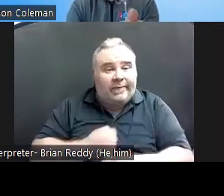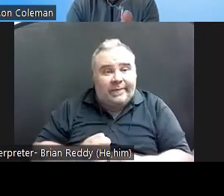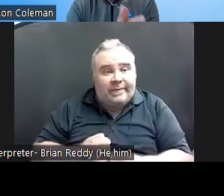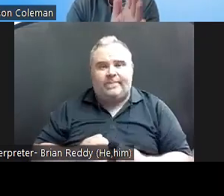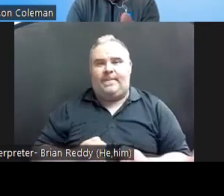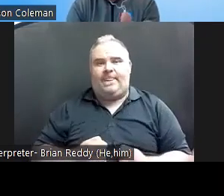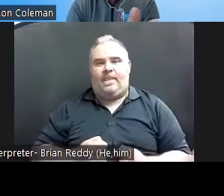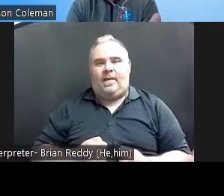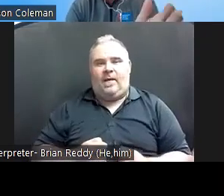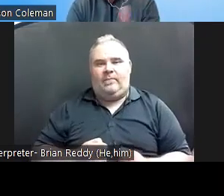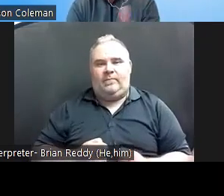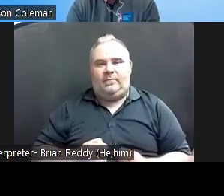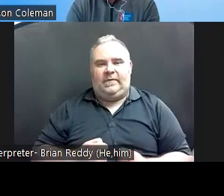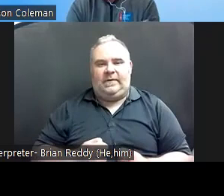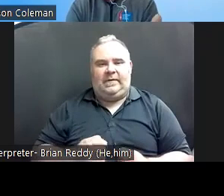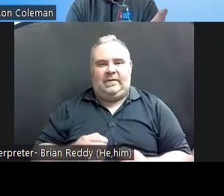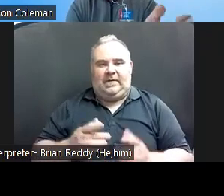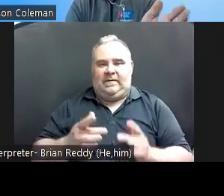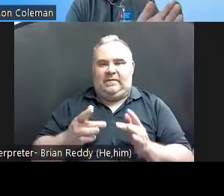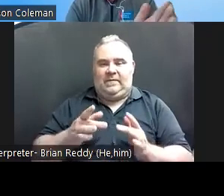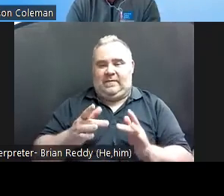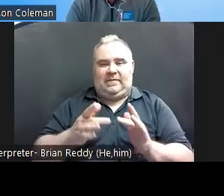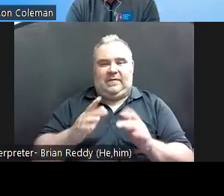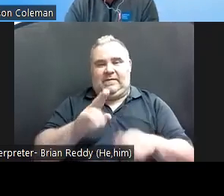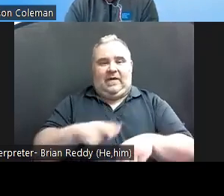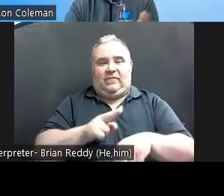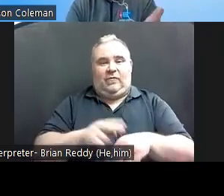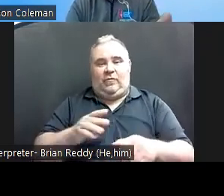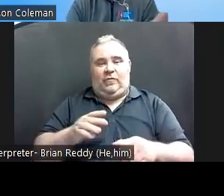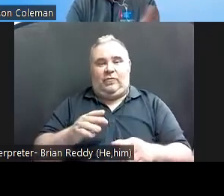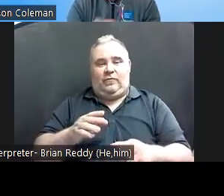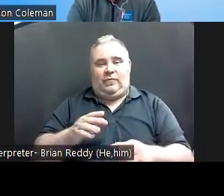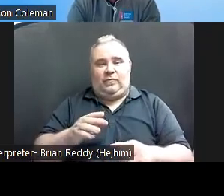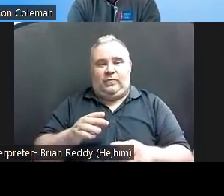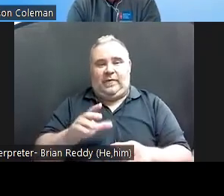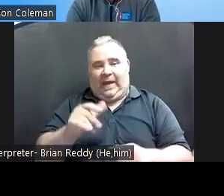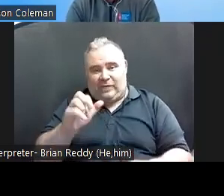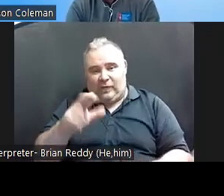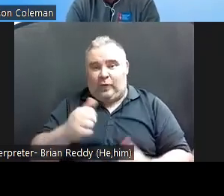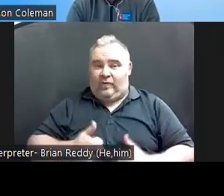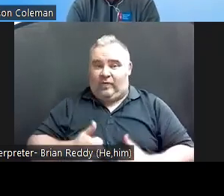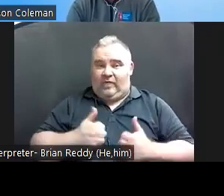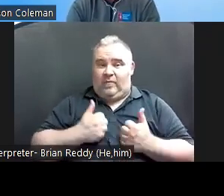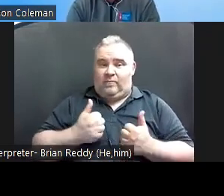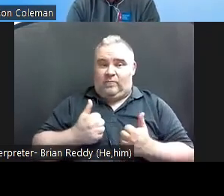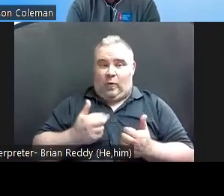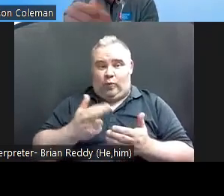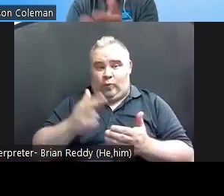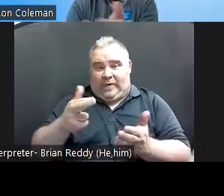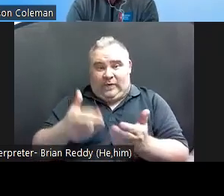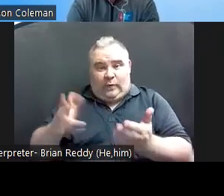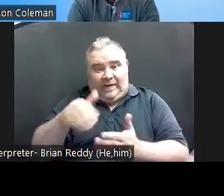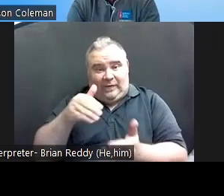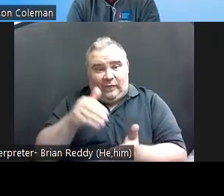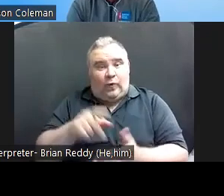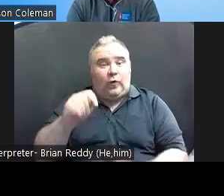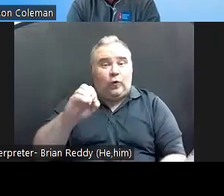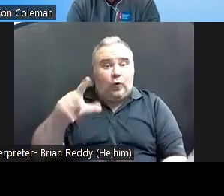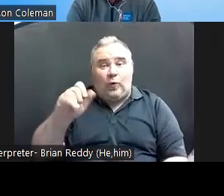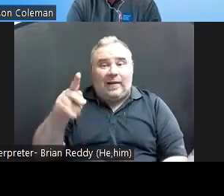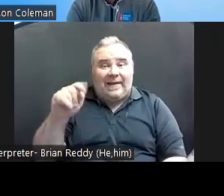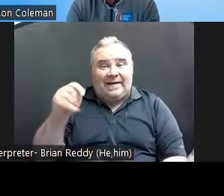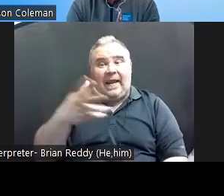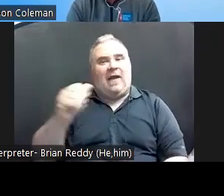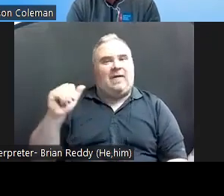Survivorship Resource Toolkit for implementing survivorship care plans and guideline recommendations, as well as an